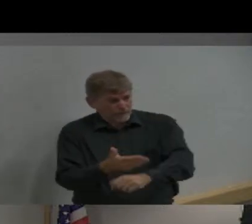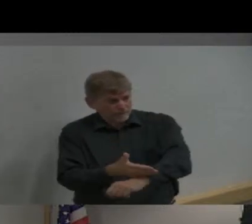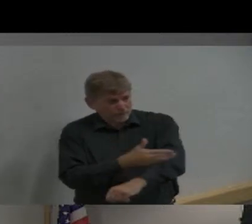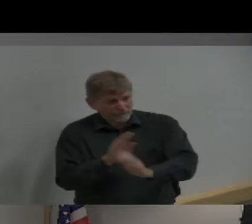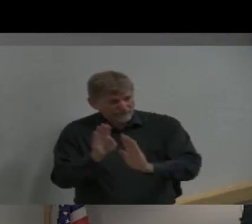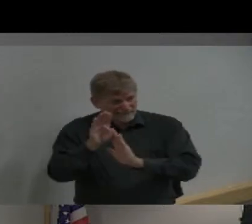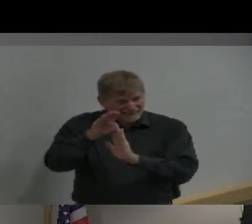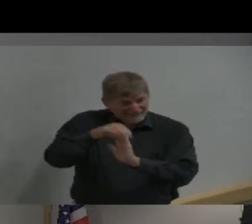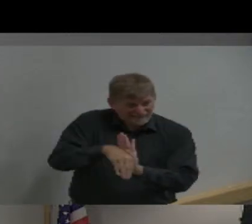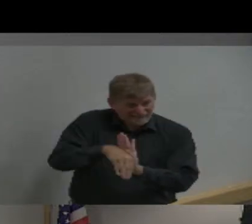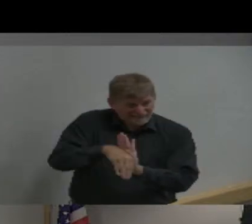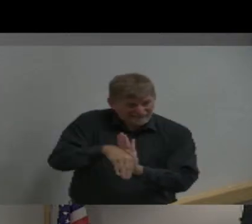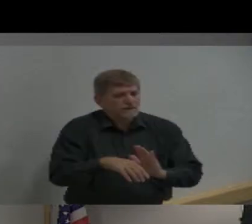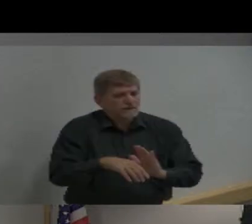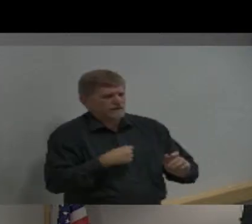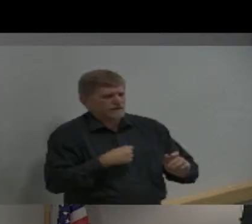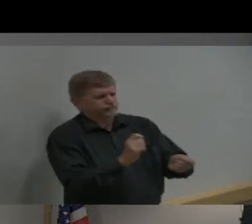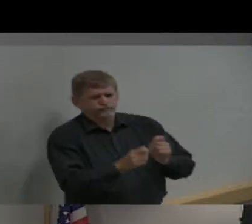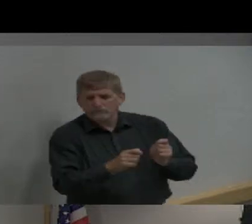restrictions. So